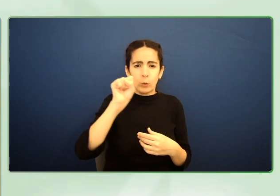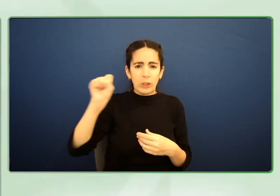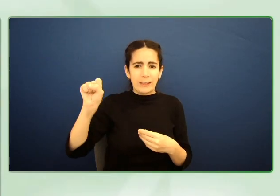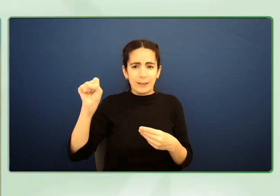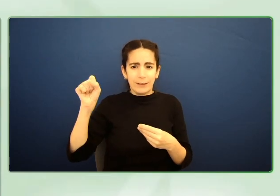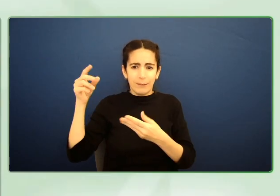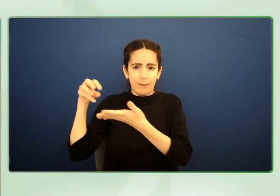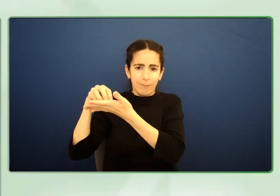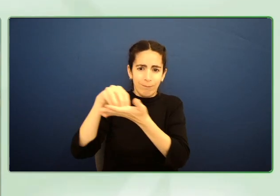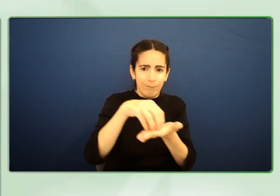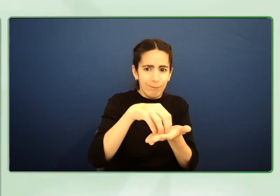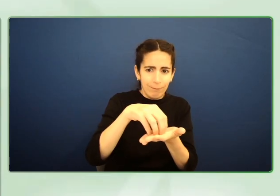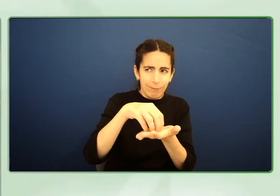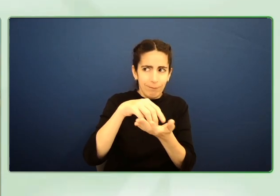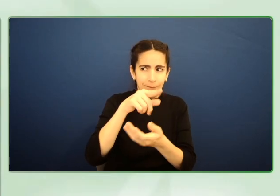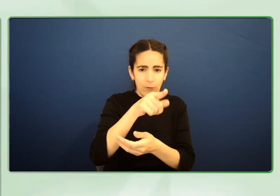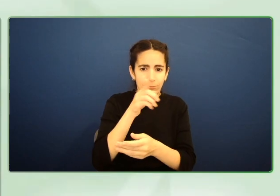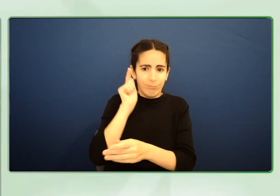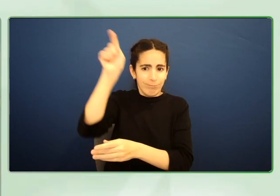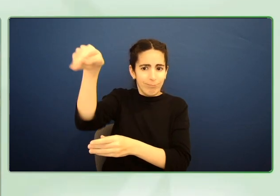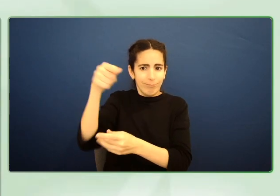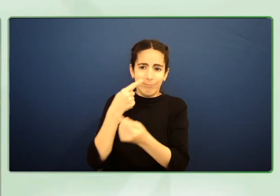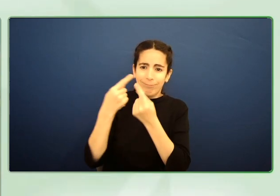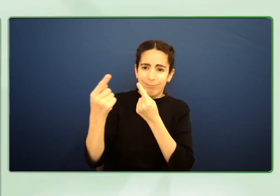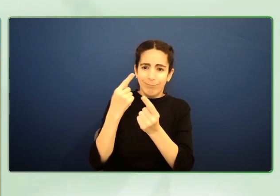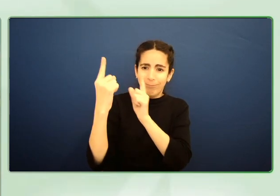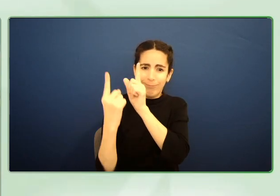on people that are trying to help each other. So